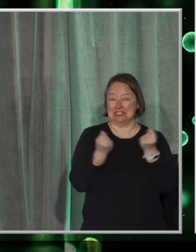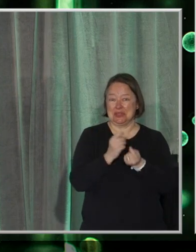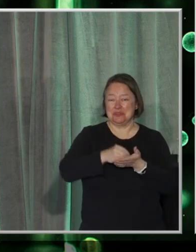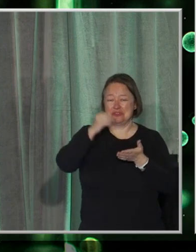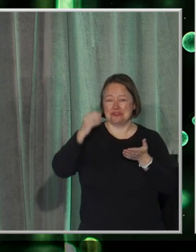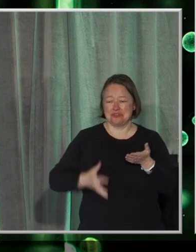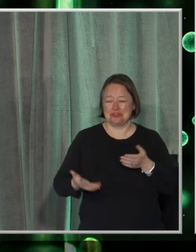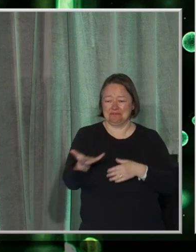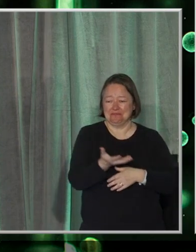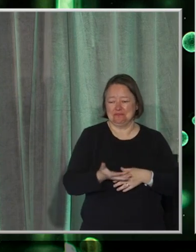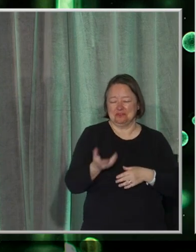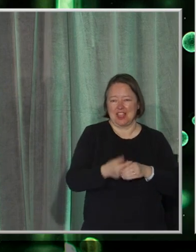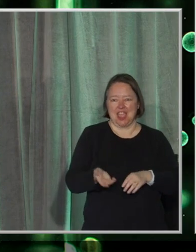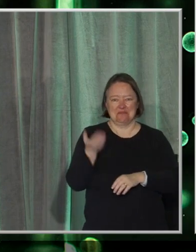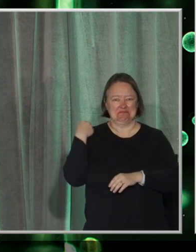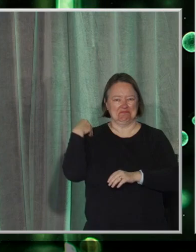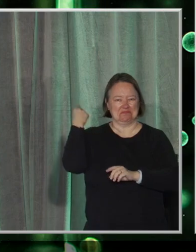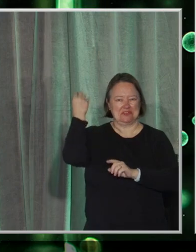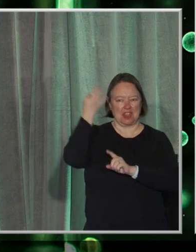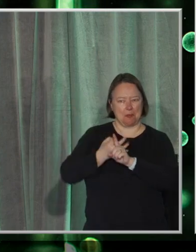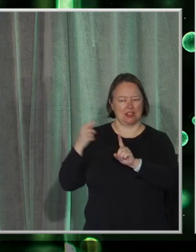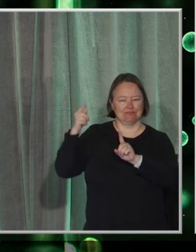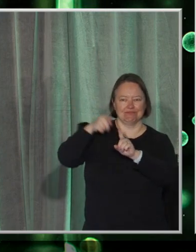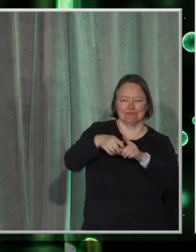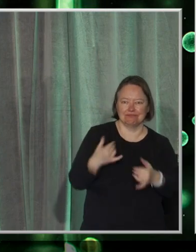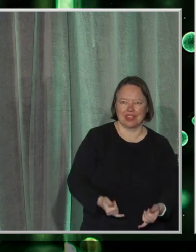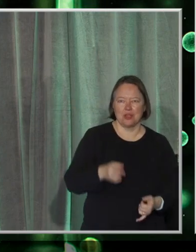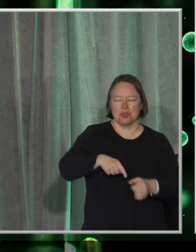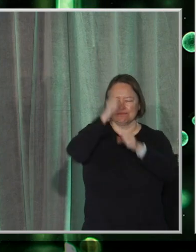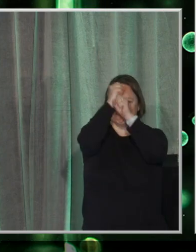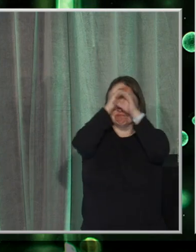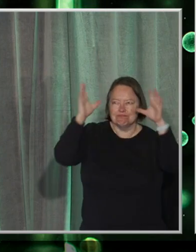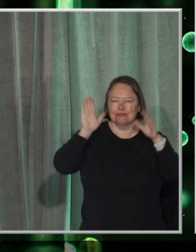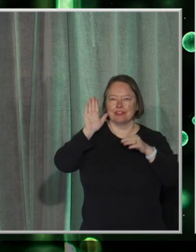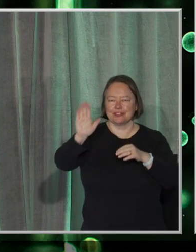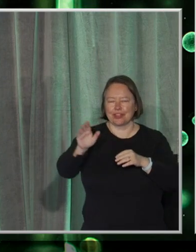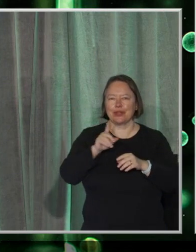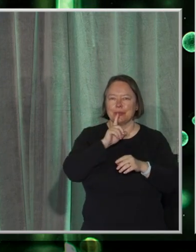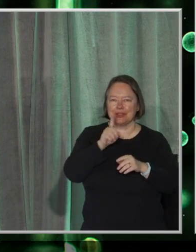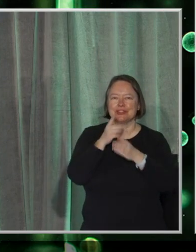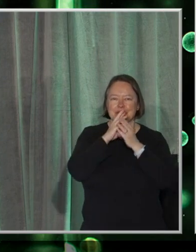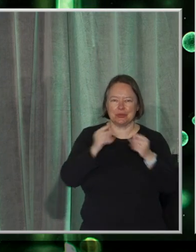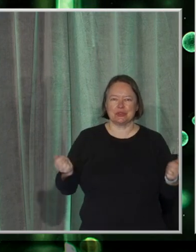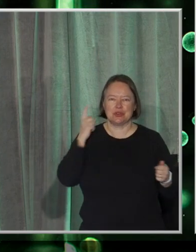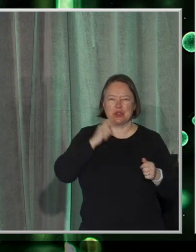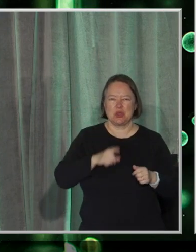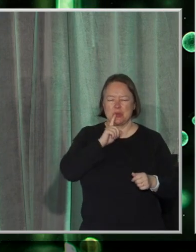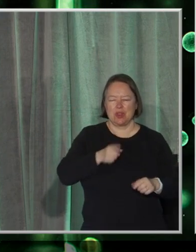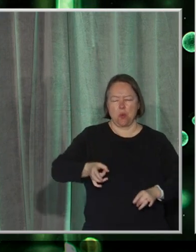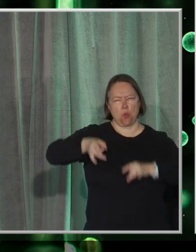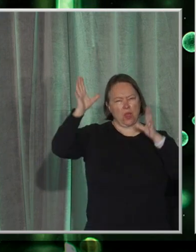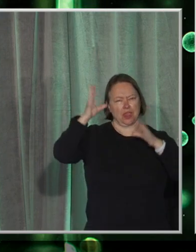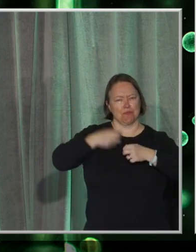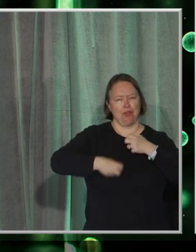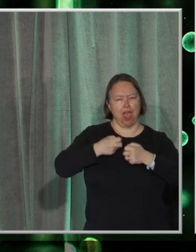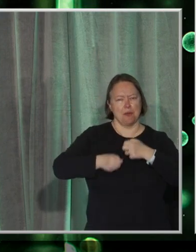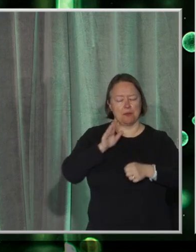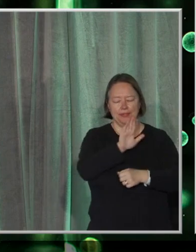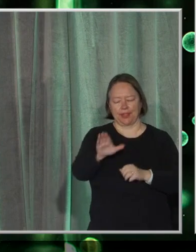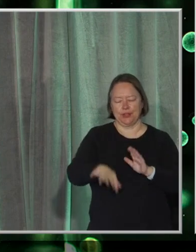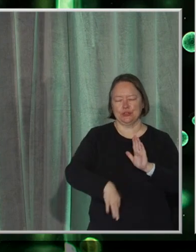have spent the last 9 months working to envision their own compelling and realistic solutions to wicked problems of their